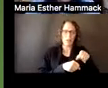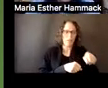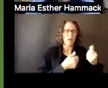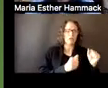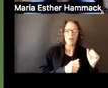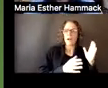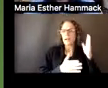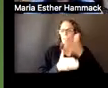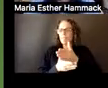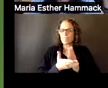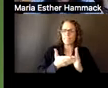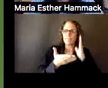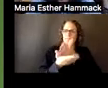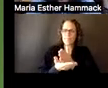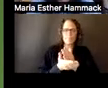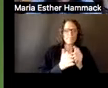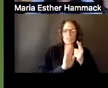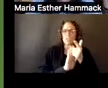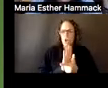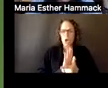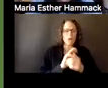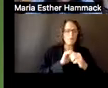slavery. And so